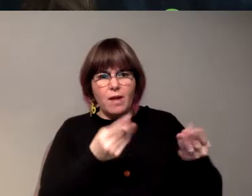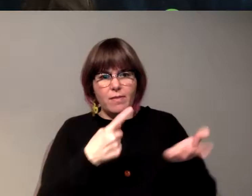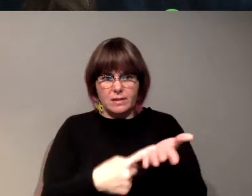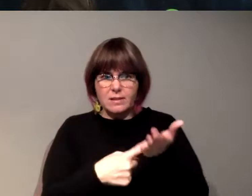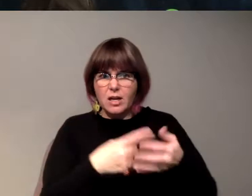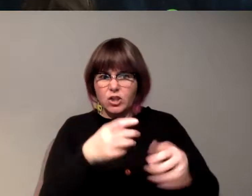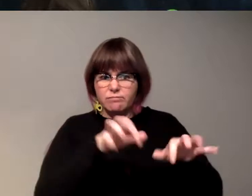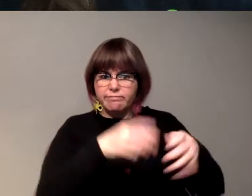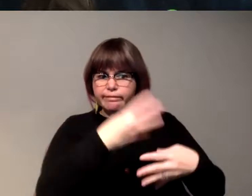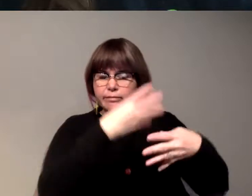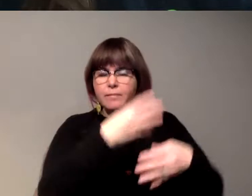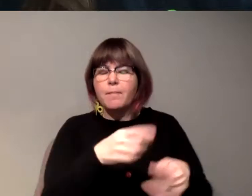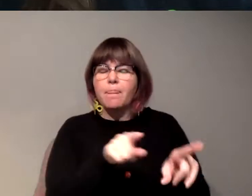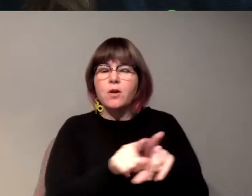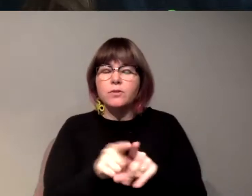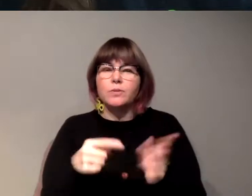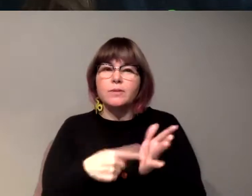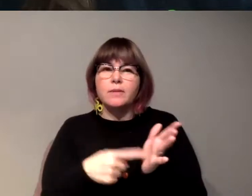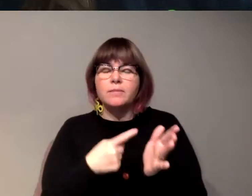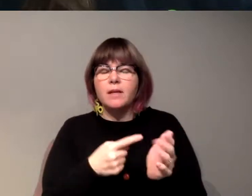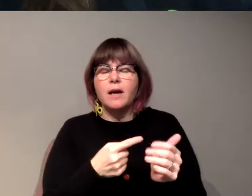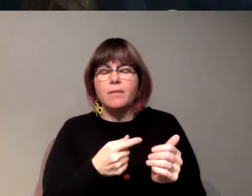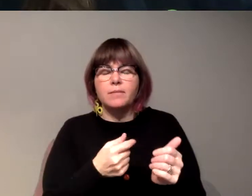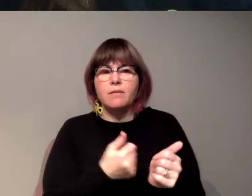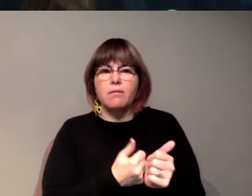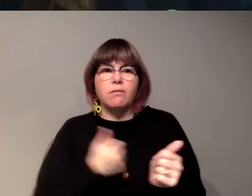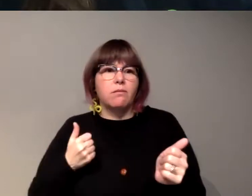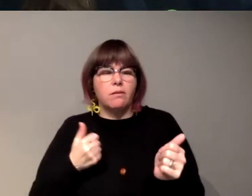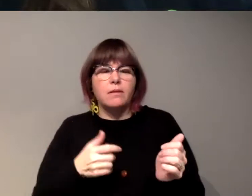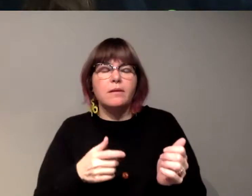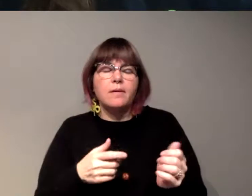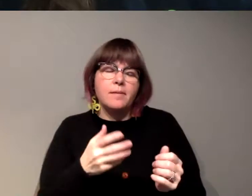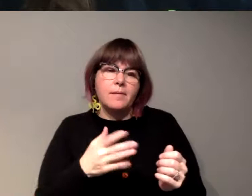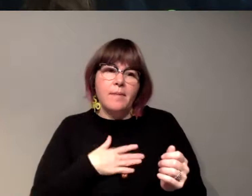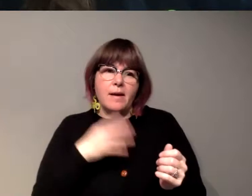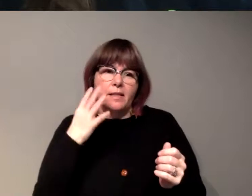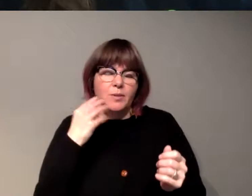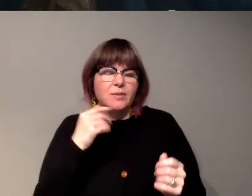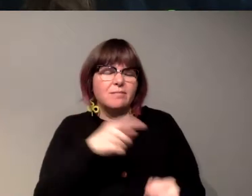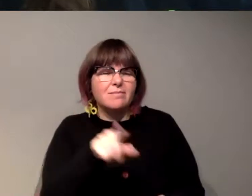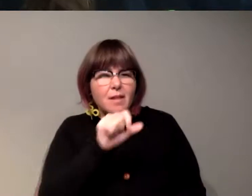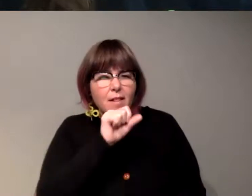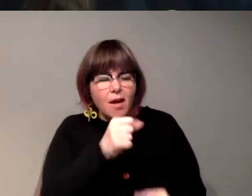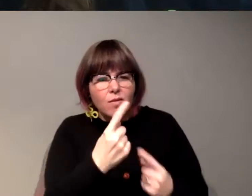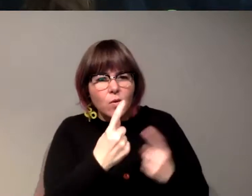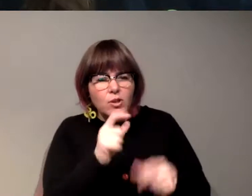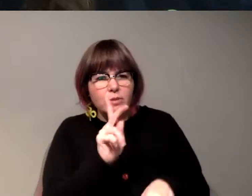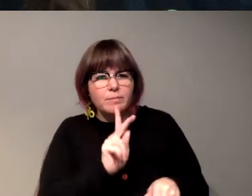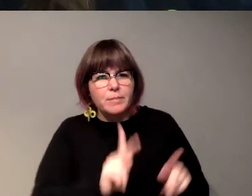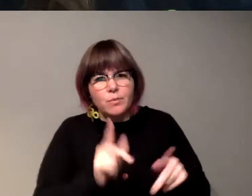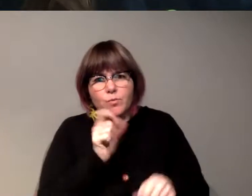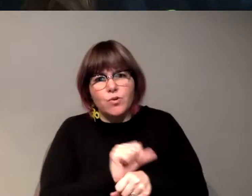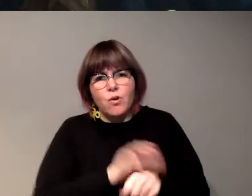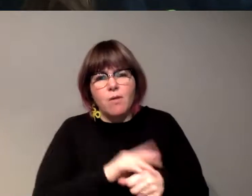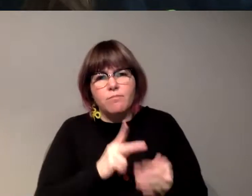forums, also sometimes they get backlogged, but my experience has been they love questions from people working on a project, and